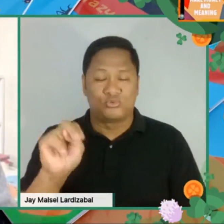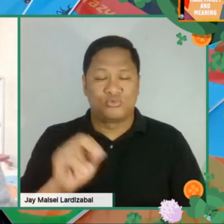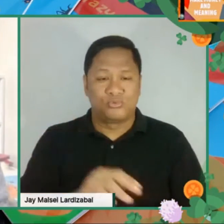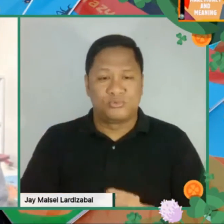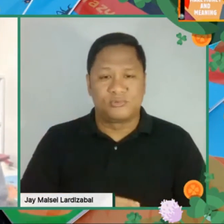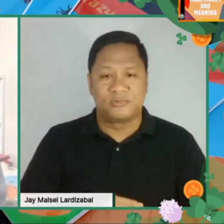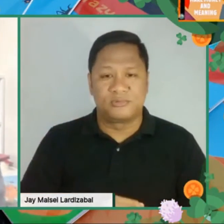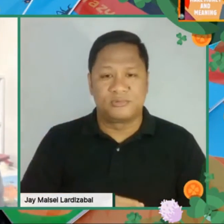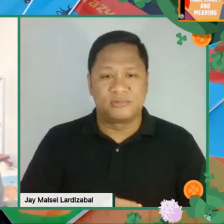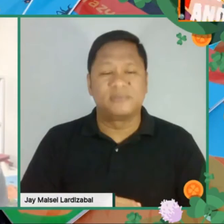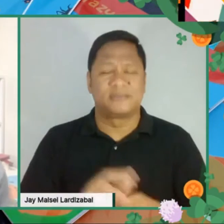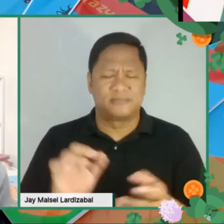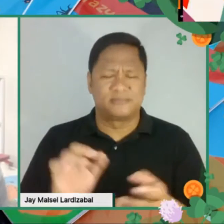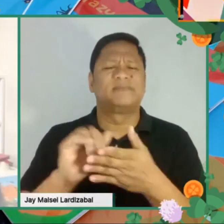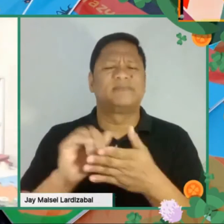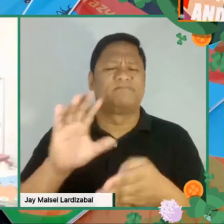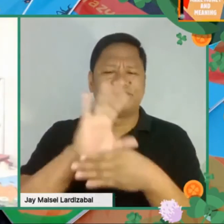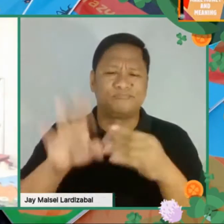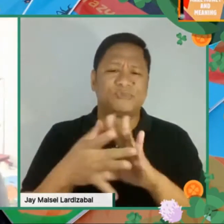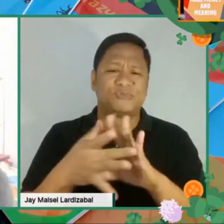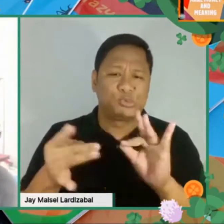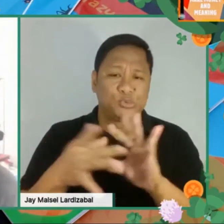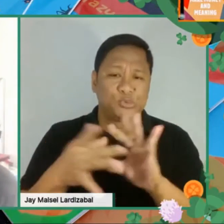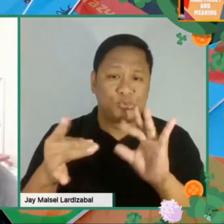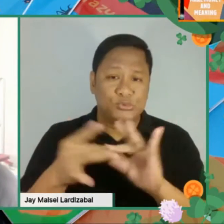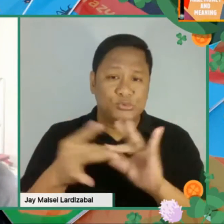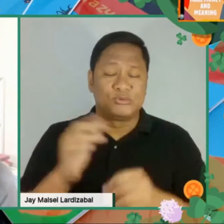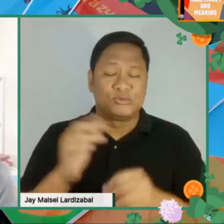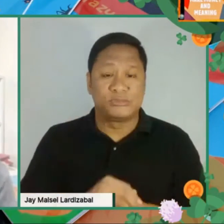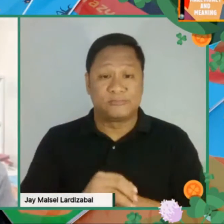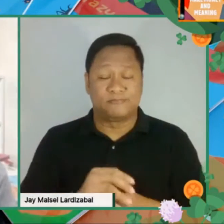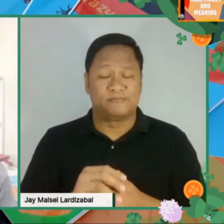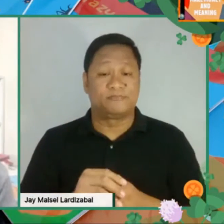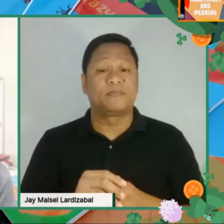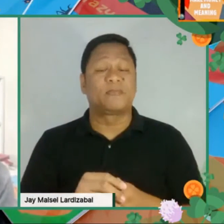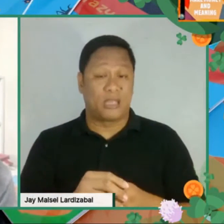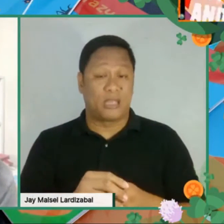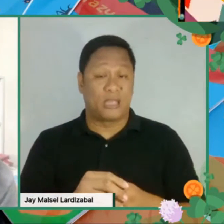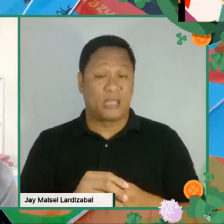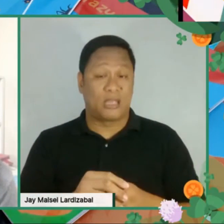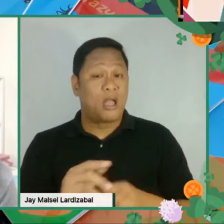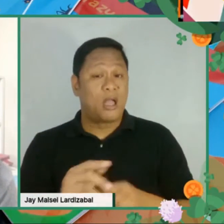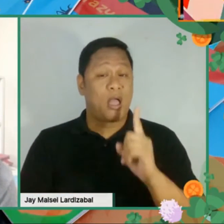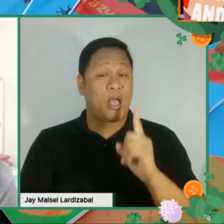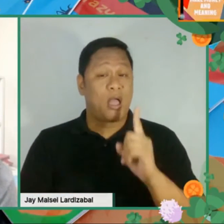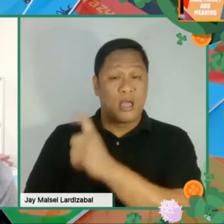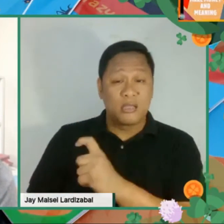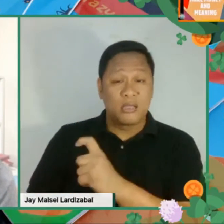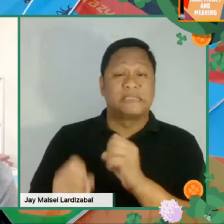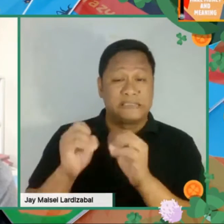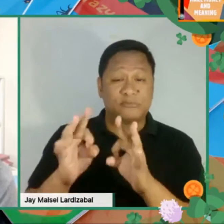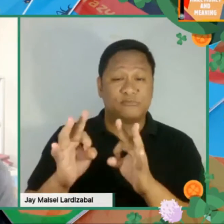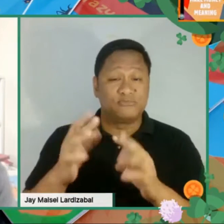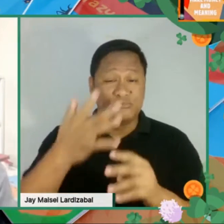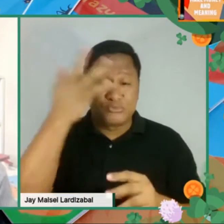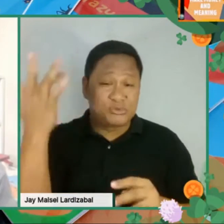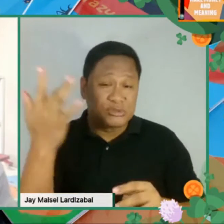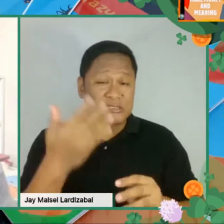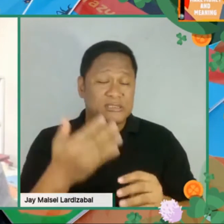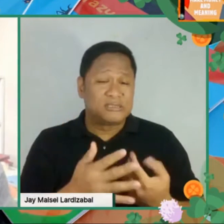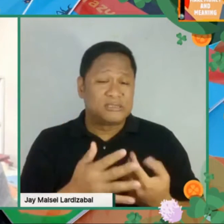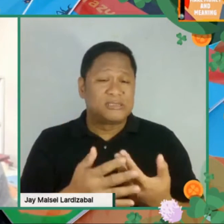story. Before I forget, Cora, I remembered you are giving a special gift for somebody.